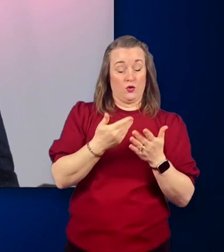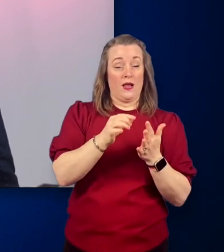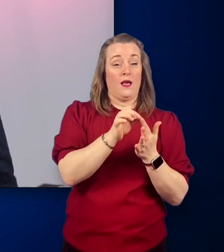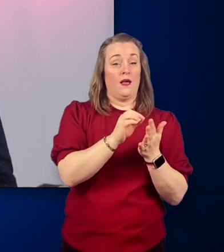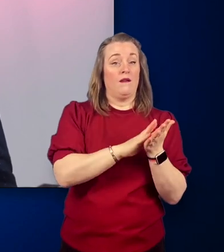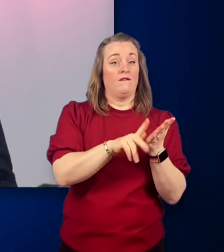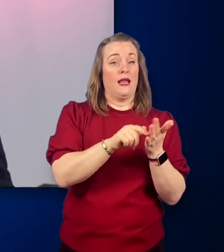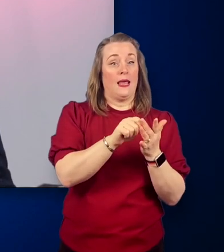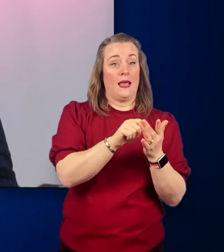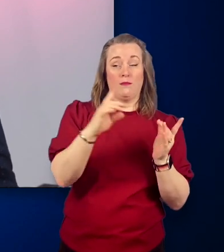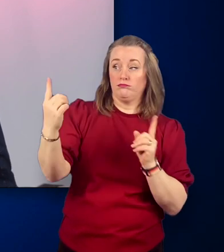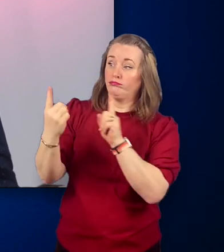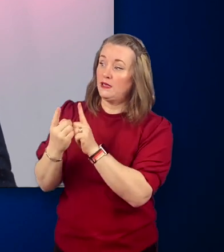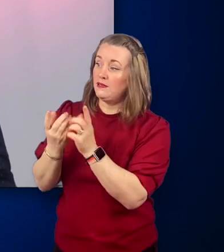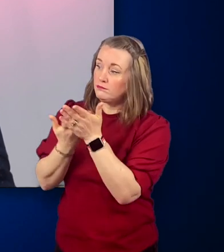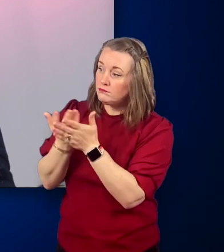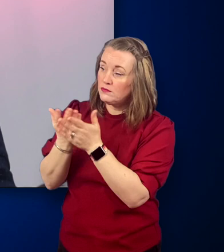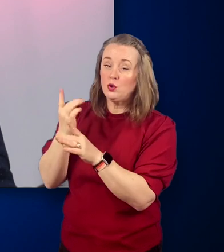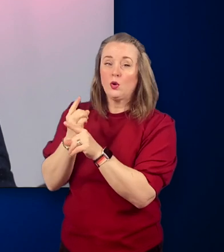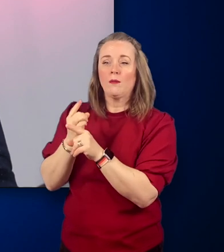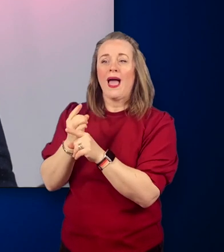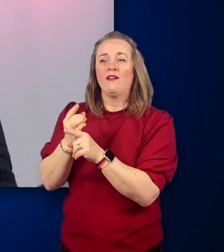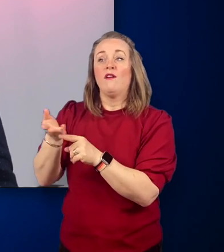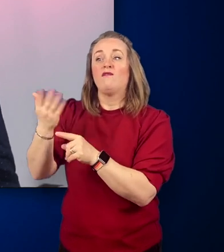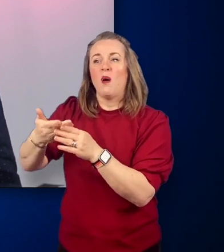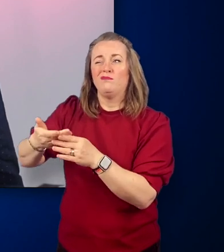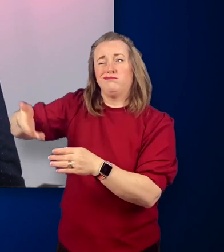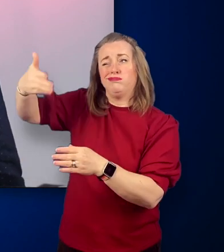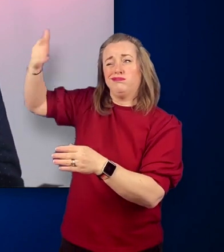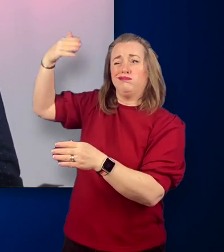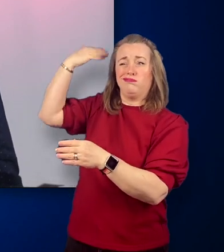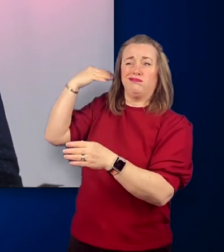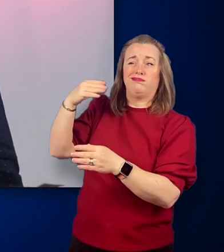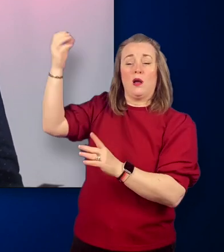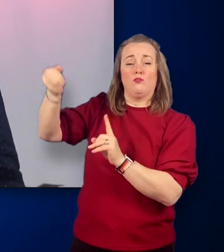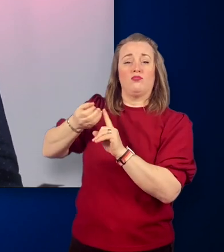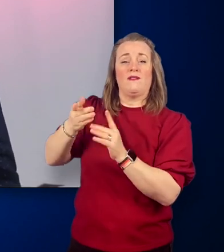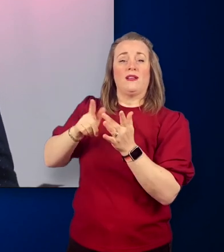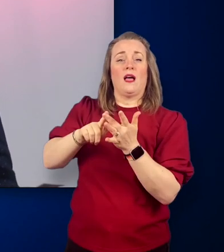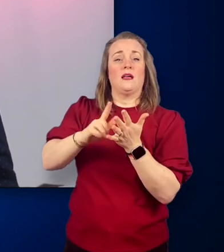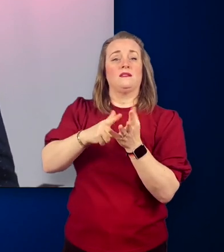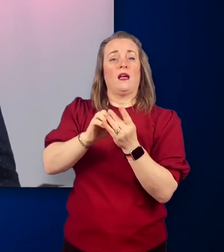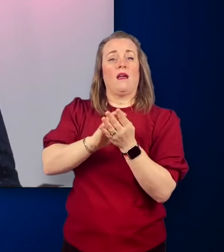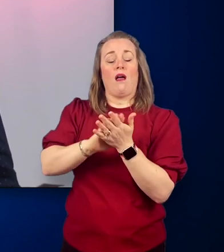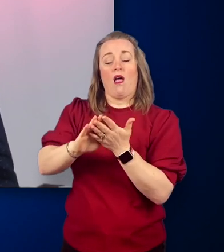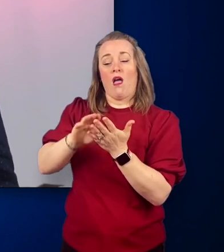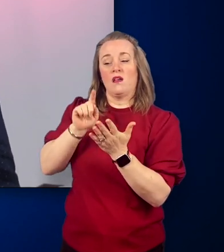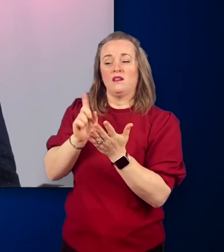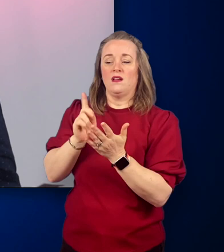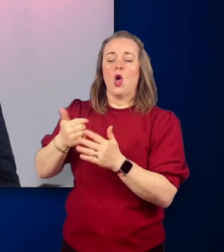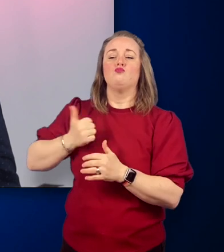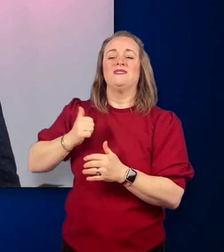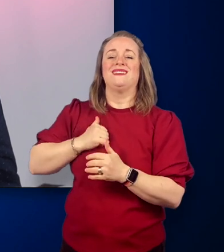Isaiah, hundreds of years before, had predicted and prophesied, that a lamb would be